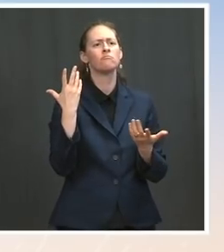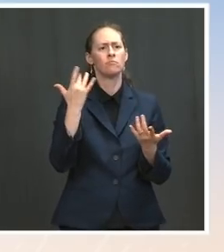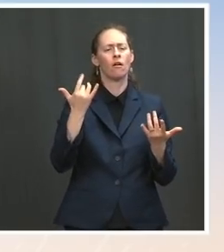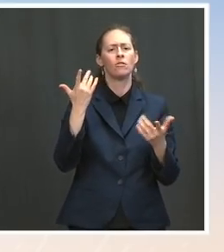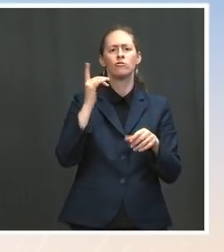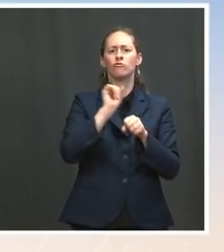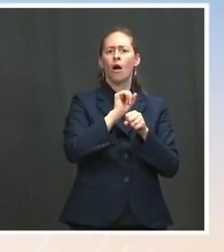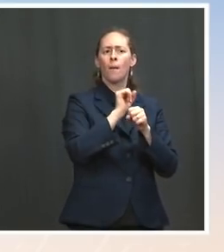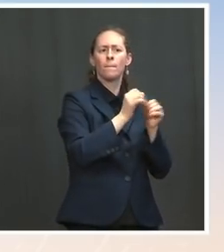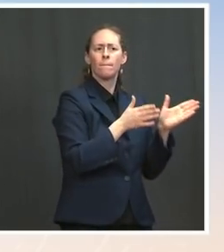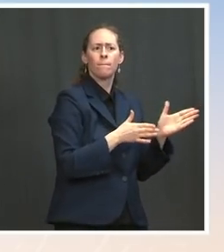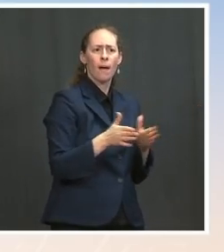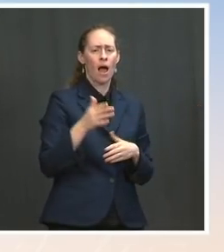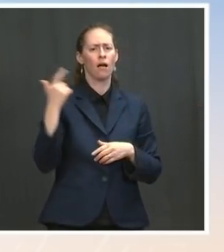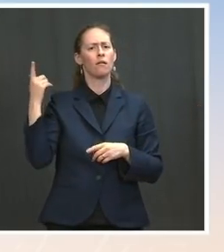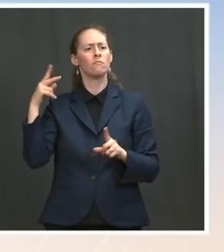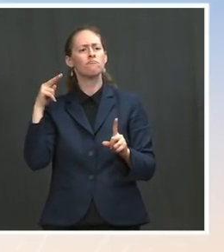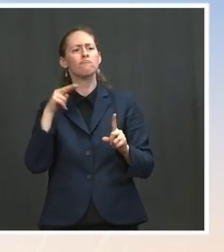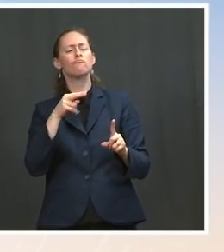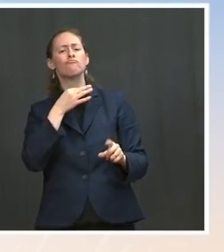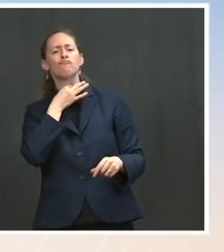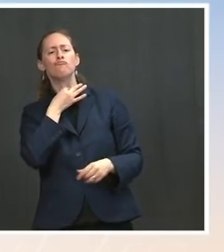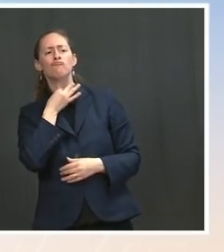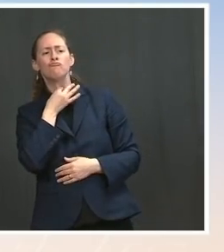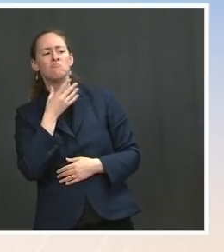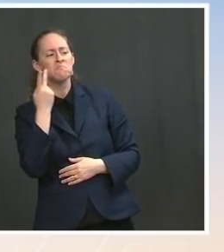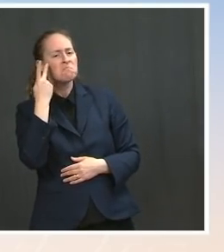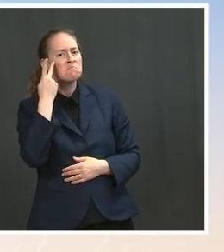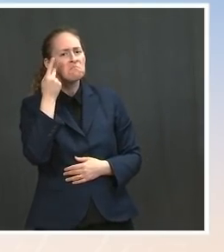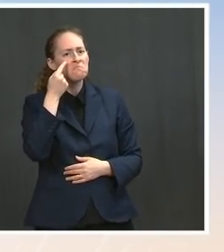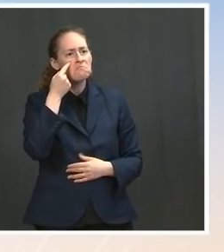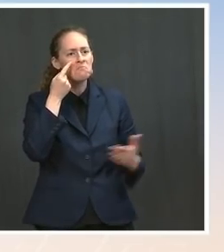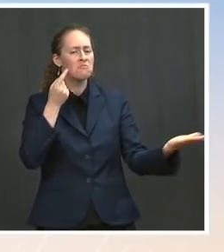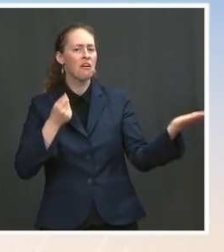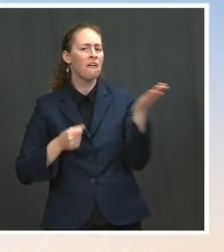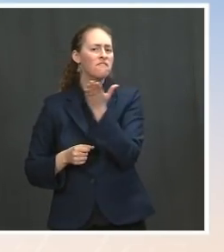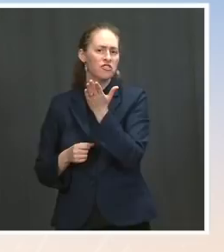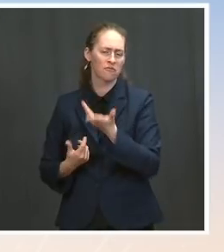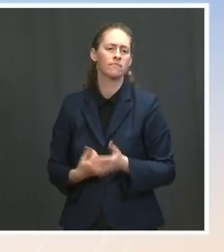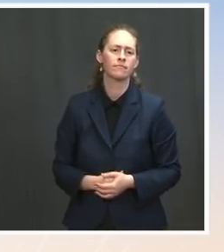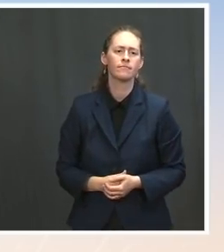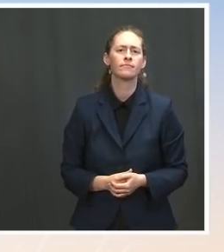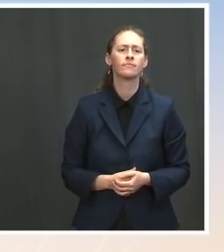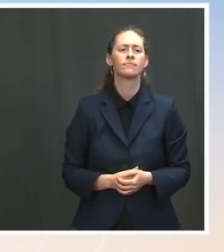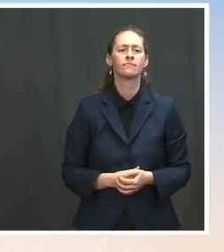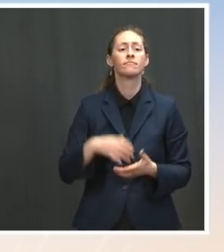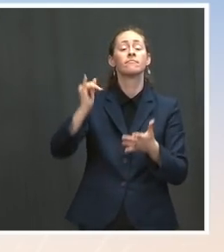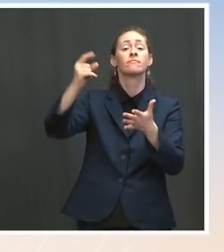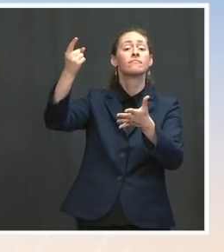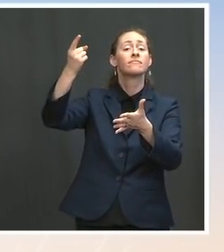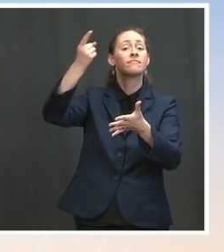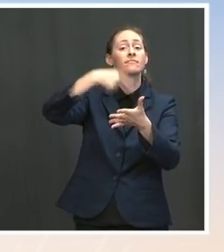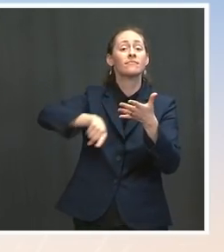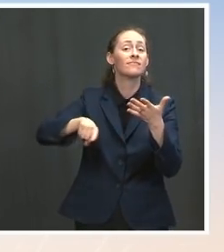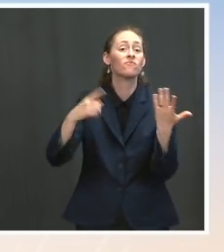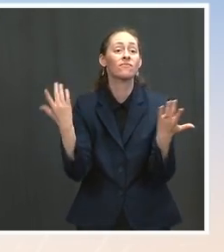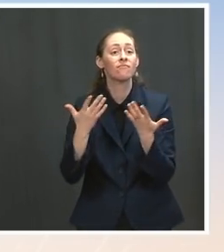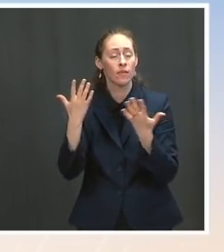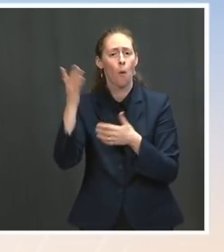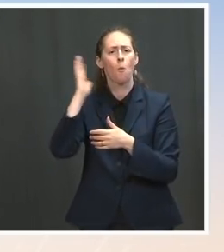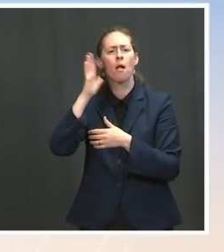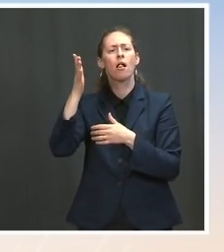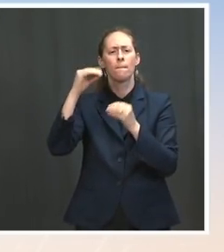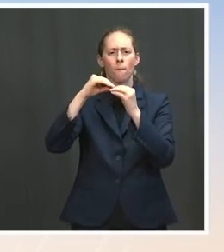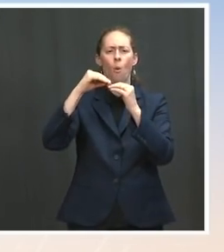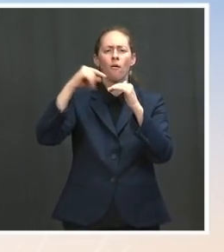know next week Congressman DeFazio is going to be marking up the American Jobs Plan in the House, something a lot of members and Democrats in the House are